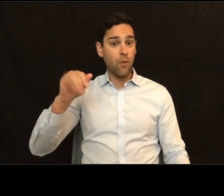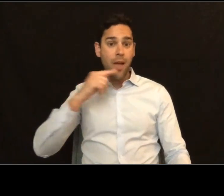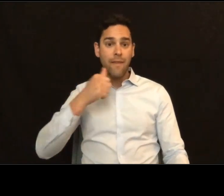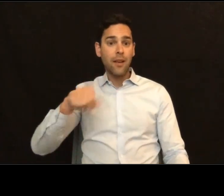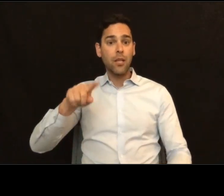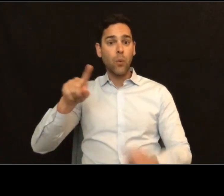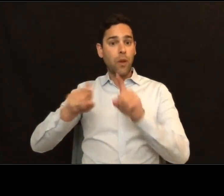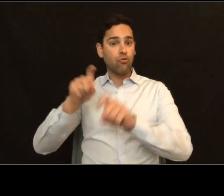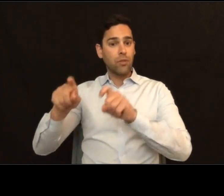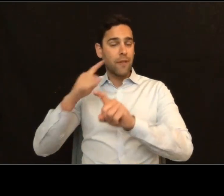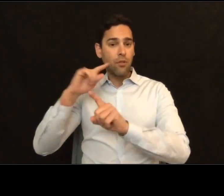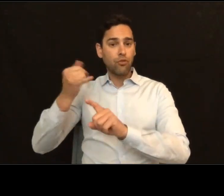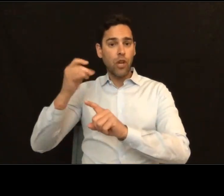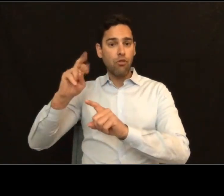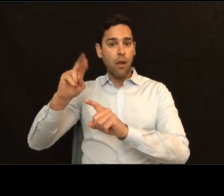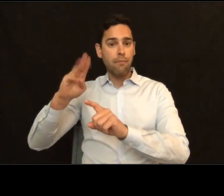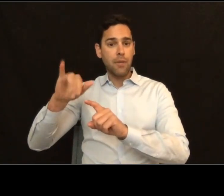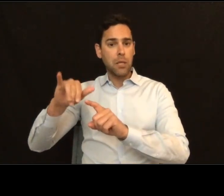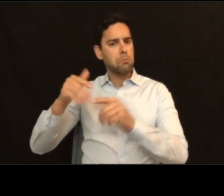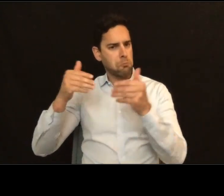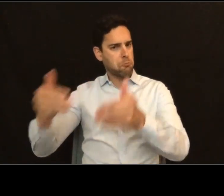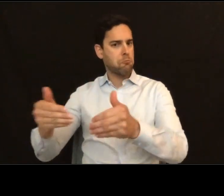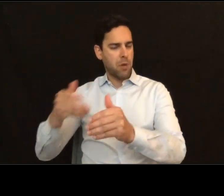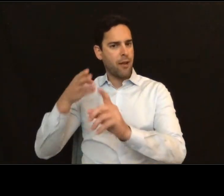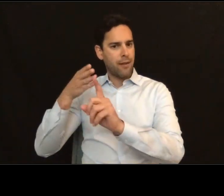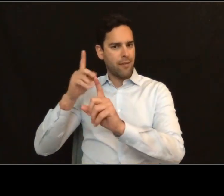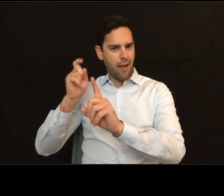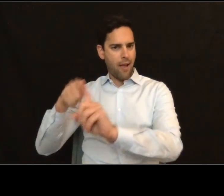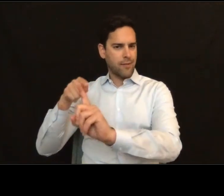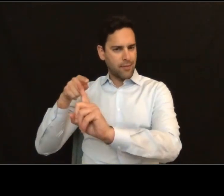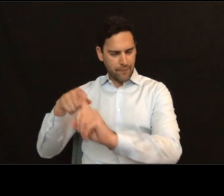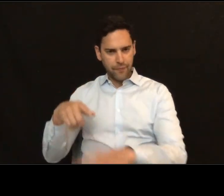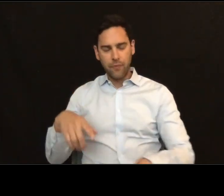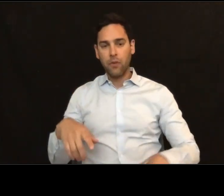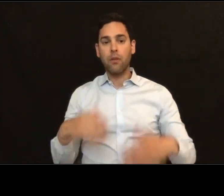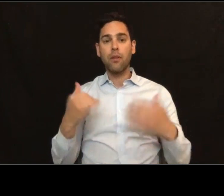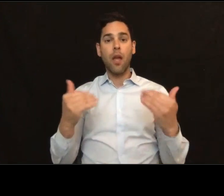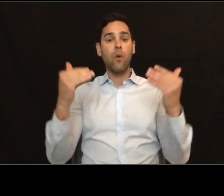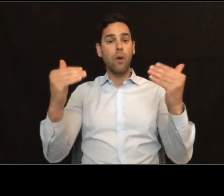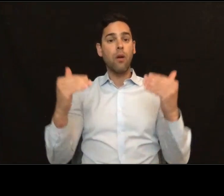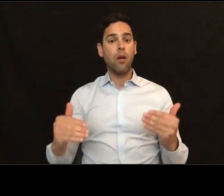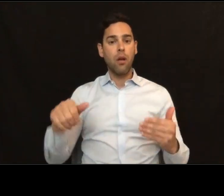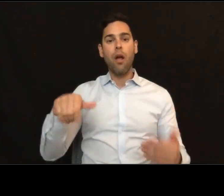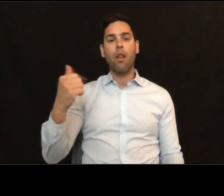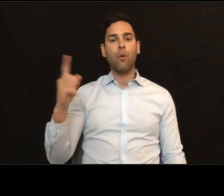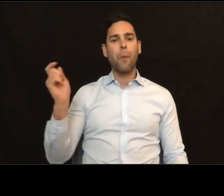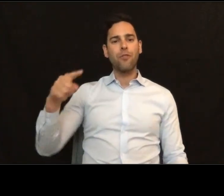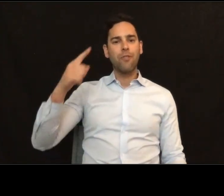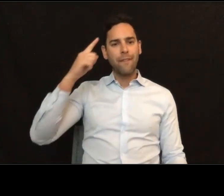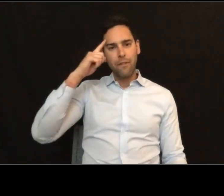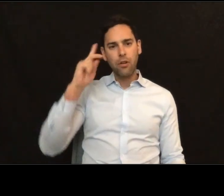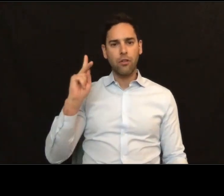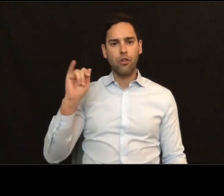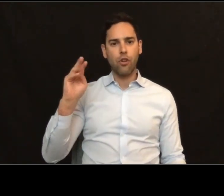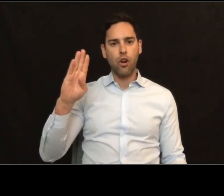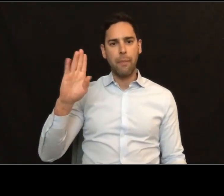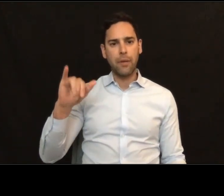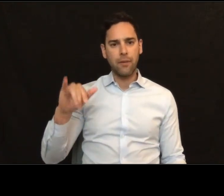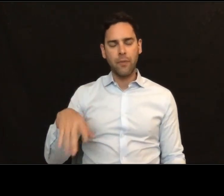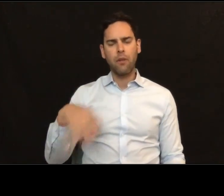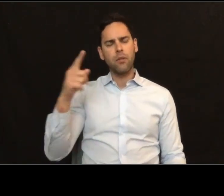now. We've got another question here for Kirby. In the meantime, you shared great ideas about